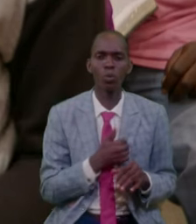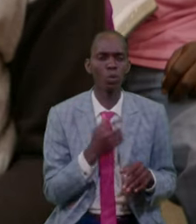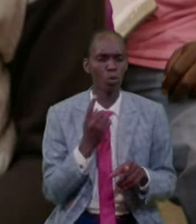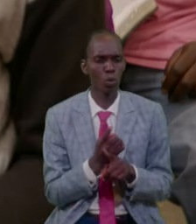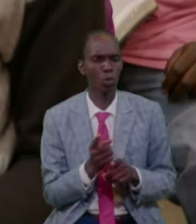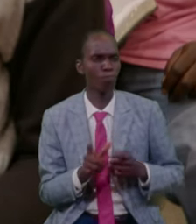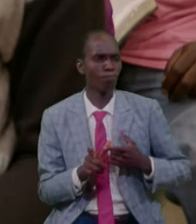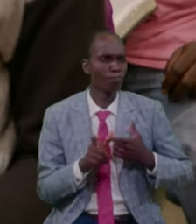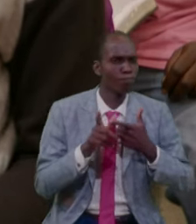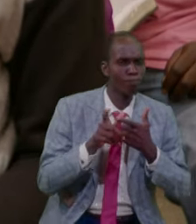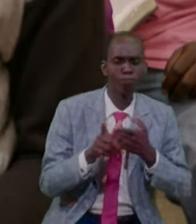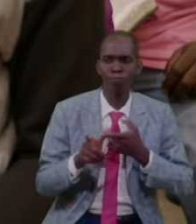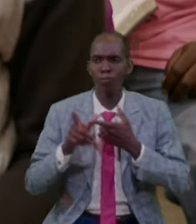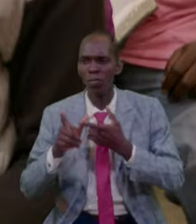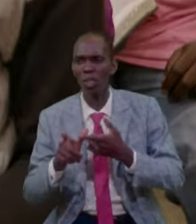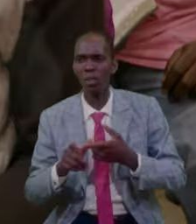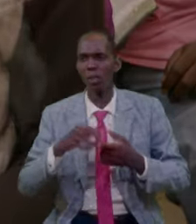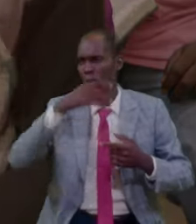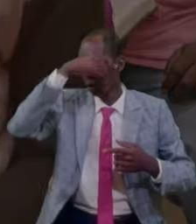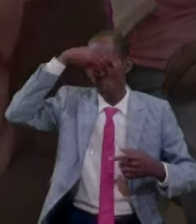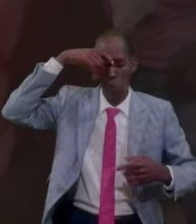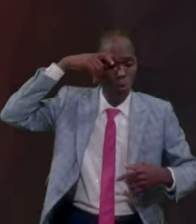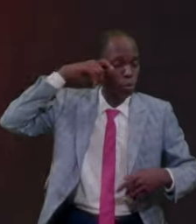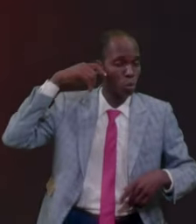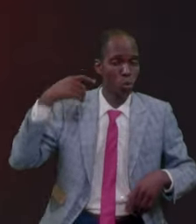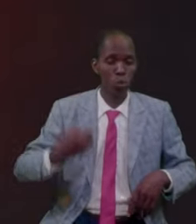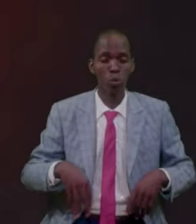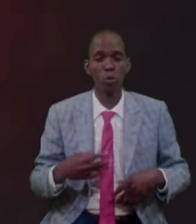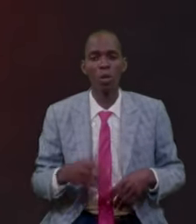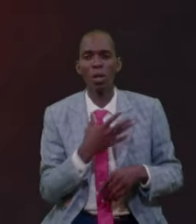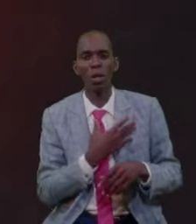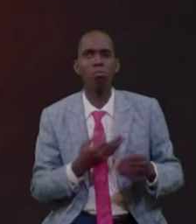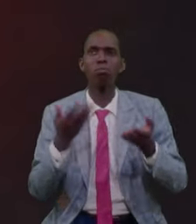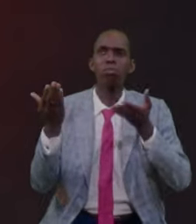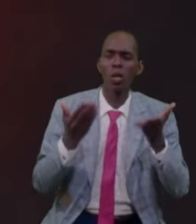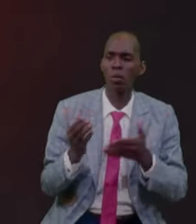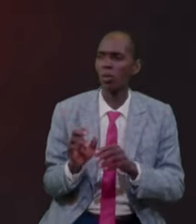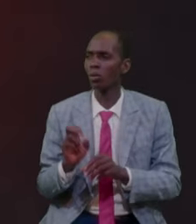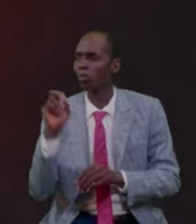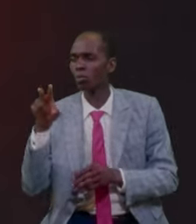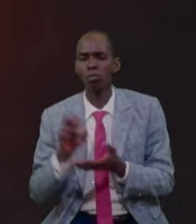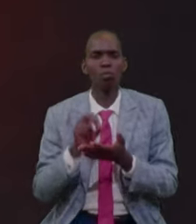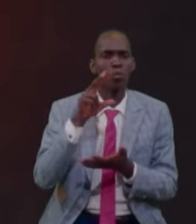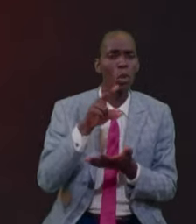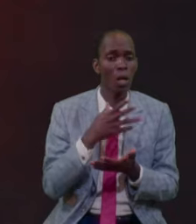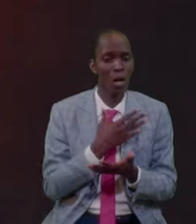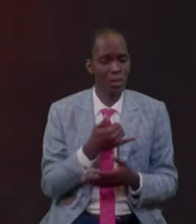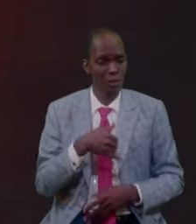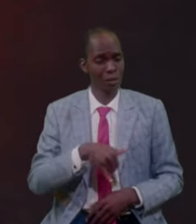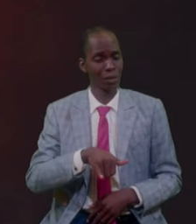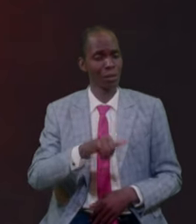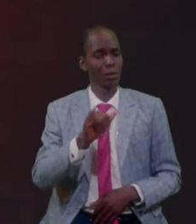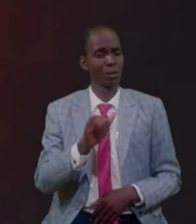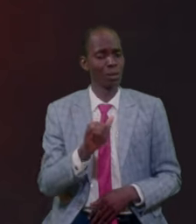down, sweating, climbing, descending, and yet, what if I'm not acceptable to God in